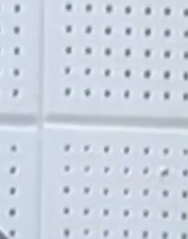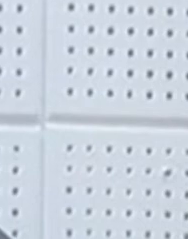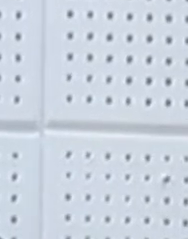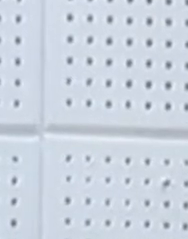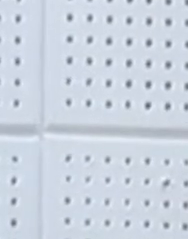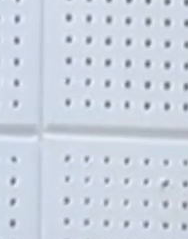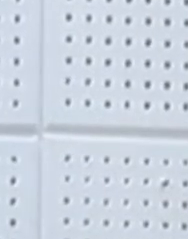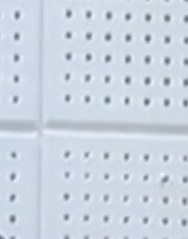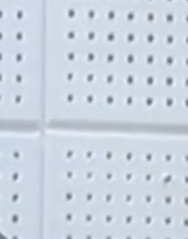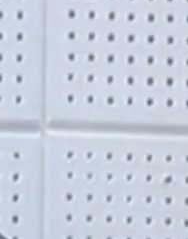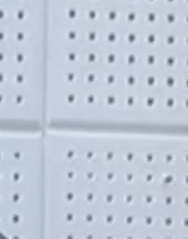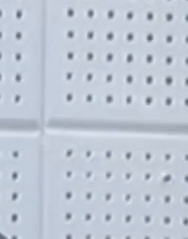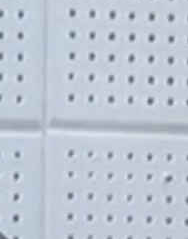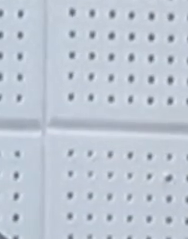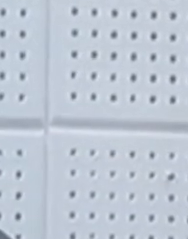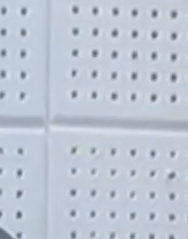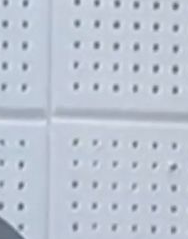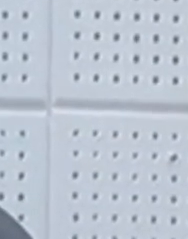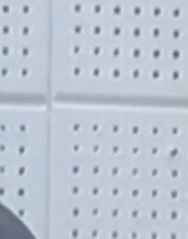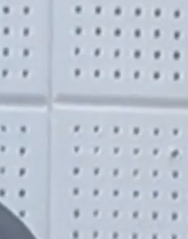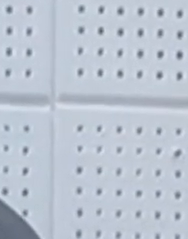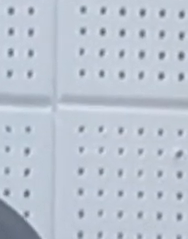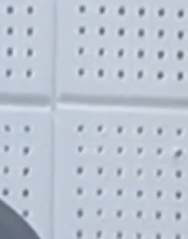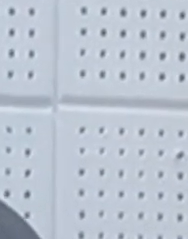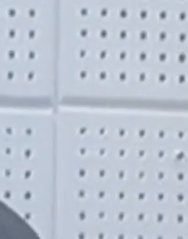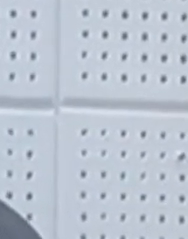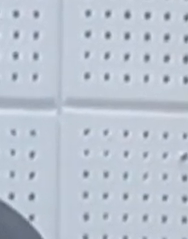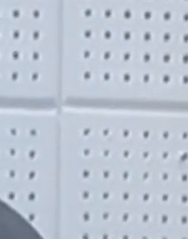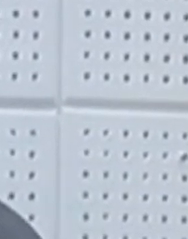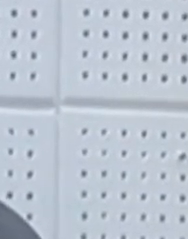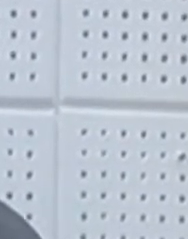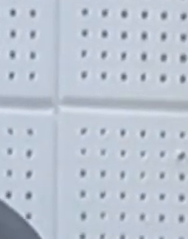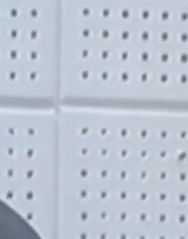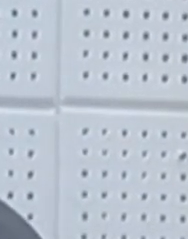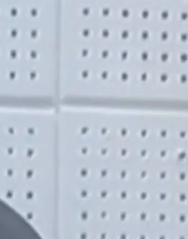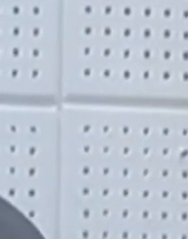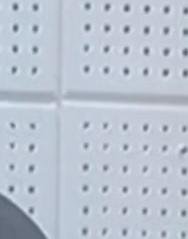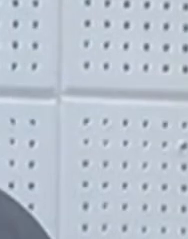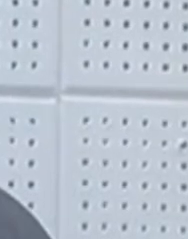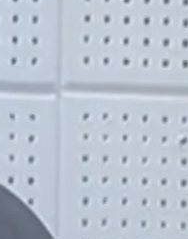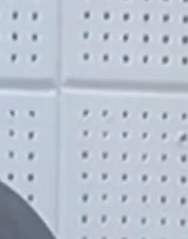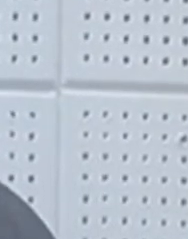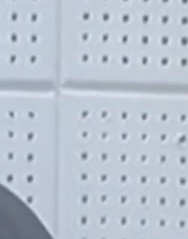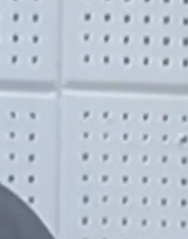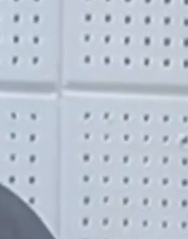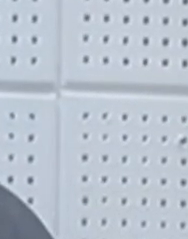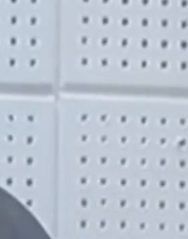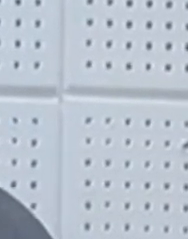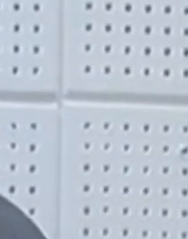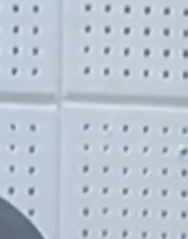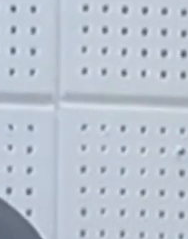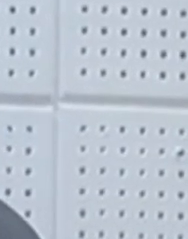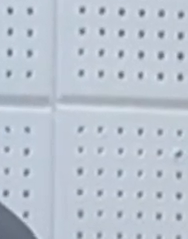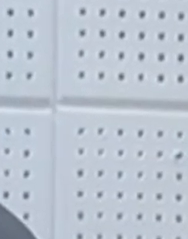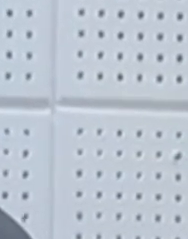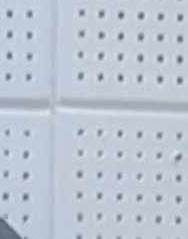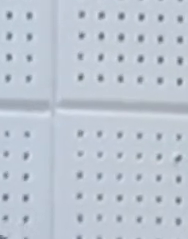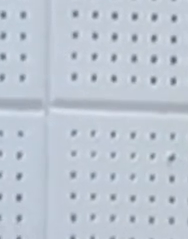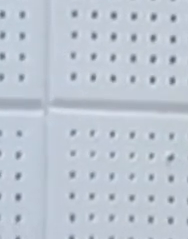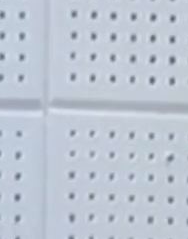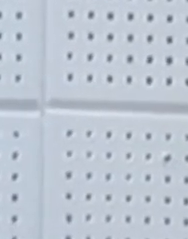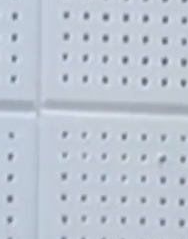high scene is inaccessible by the state. So they need to determine the extent of the damage, firstly, and secondly,